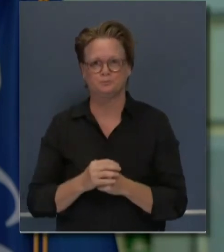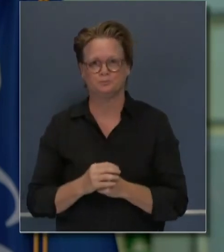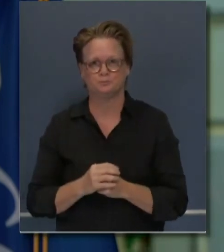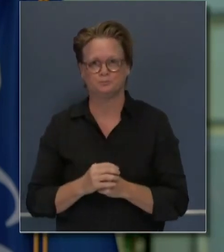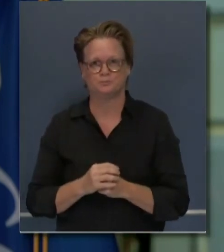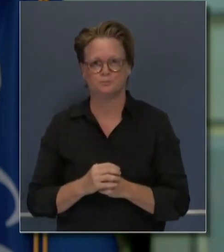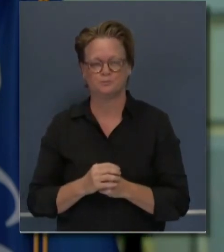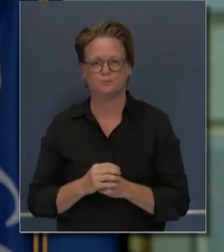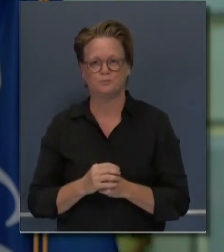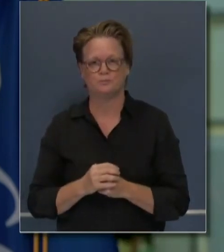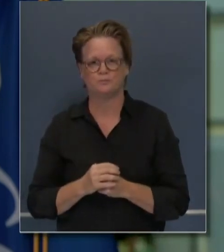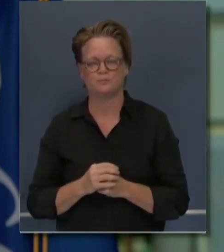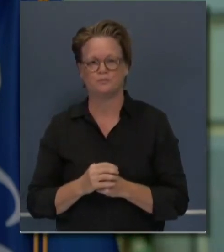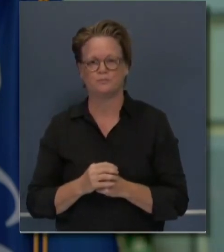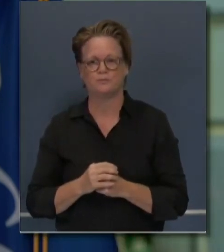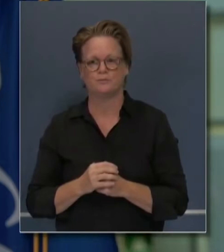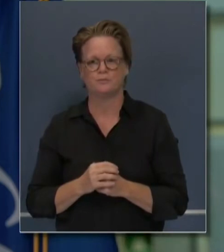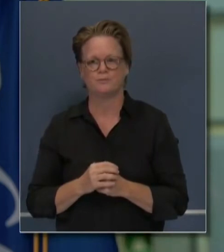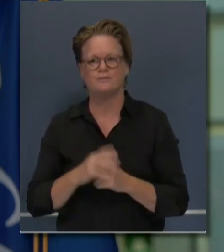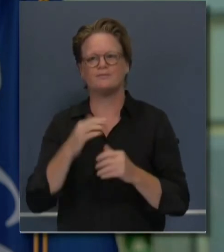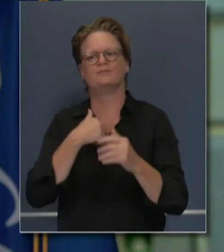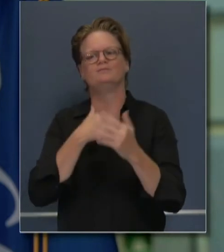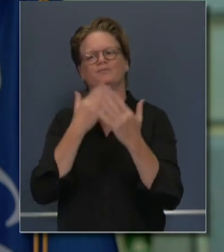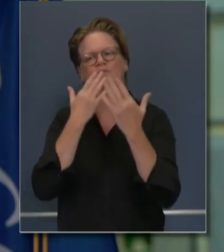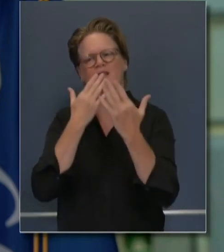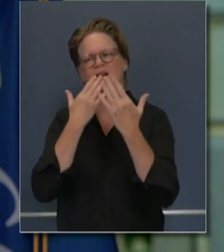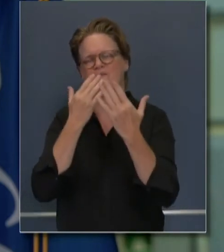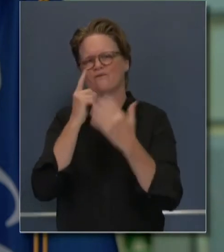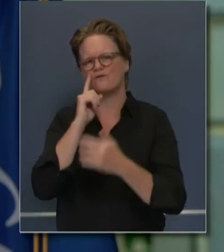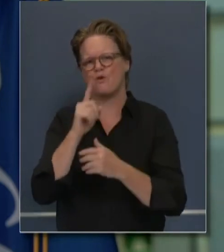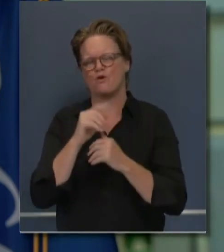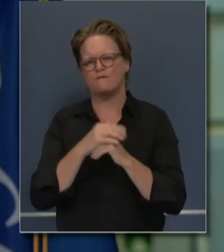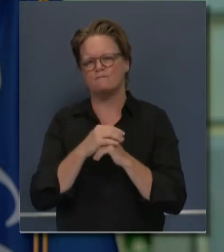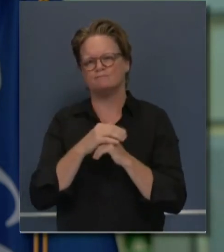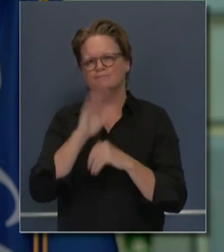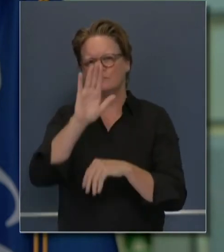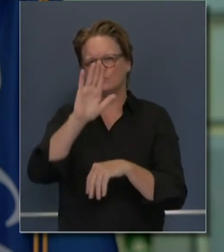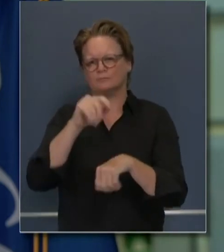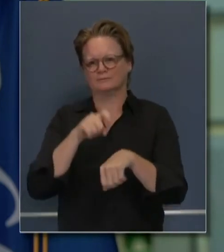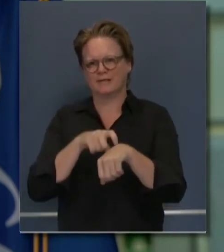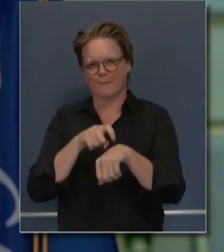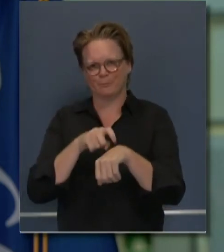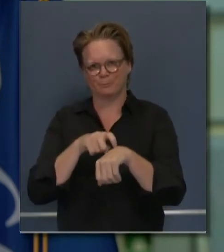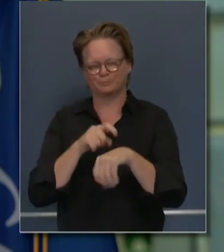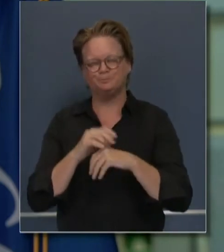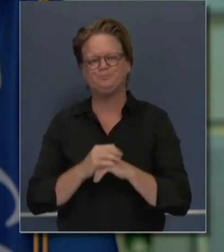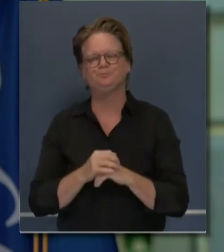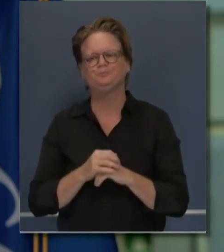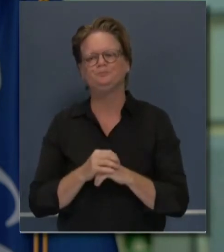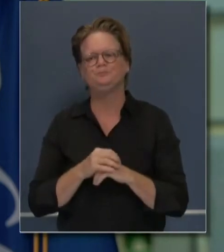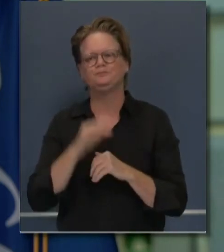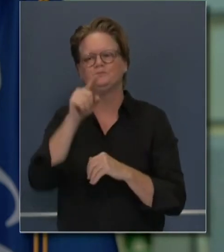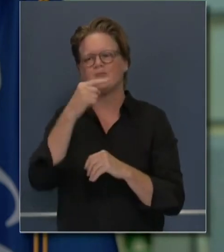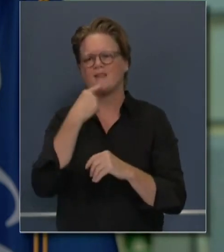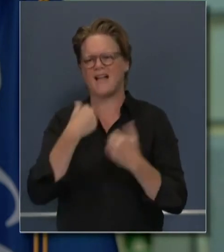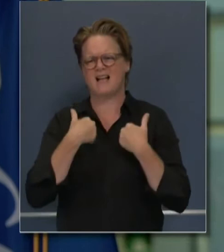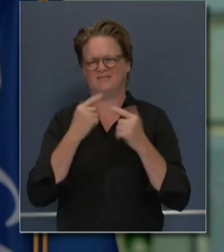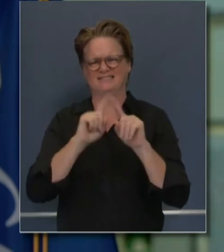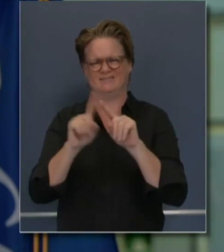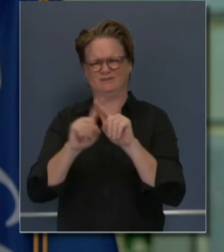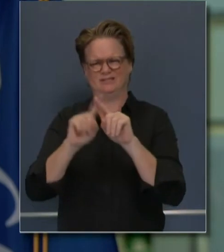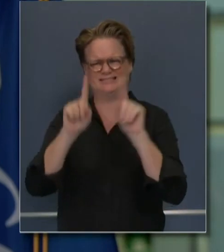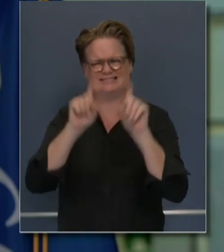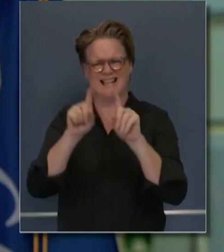Hi, Governor. Thanks for taking our questions. In Orange County, there's at least 5 state testing sites, and you had